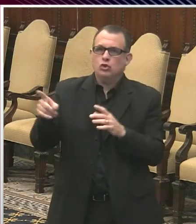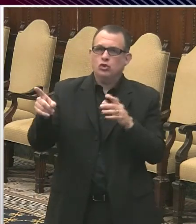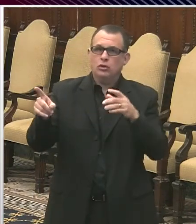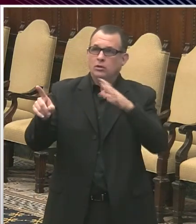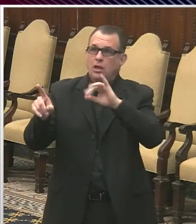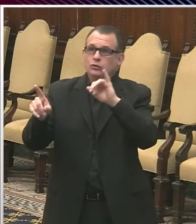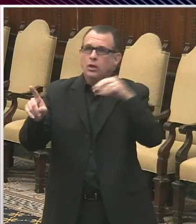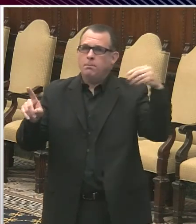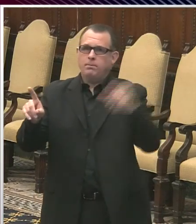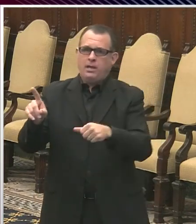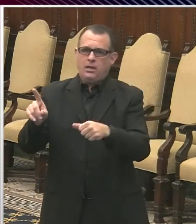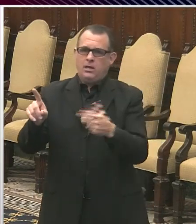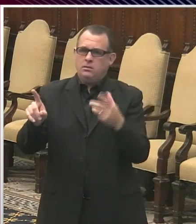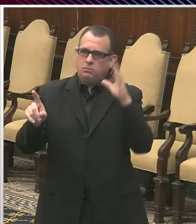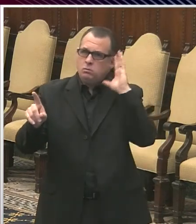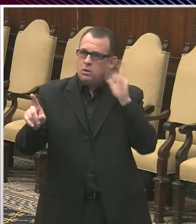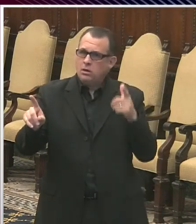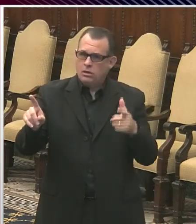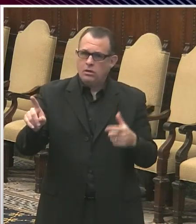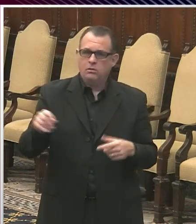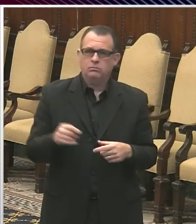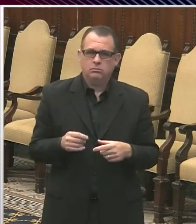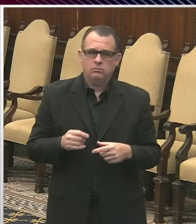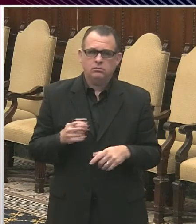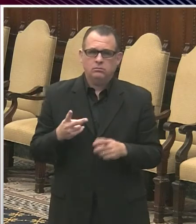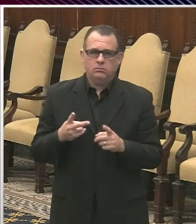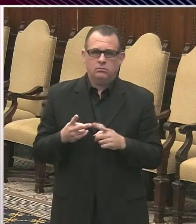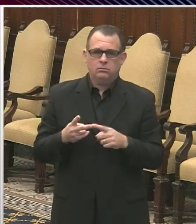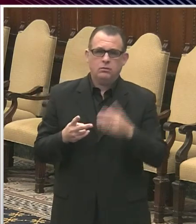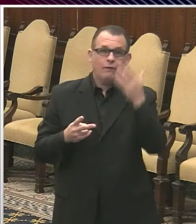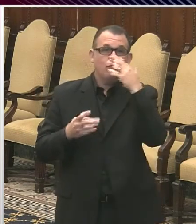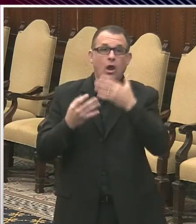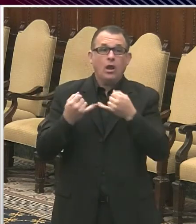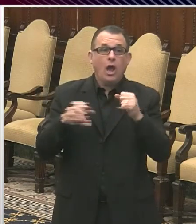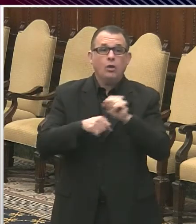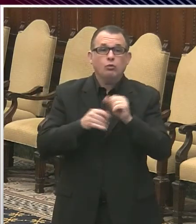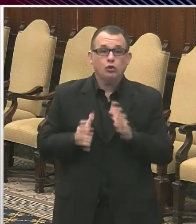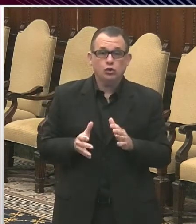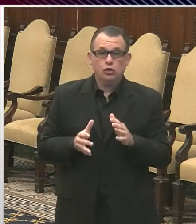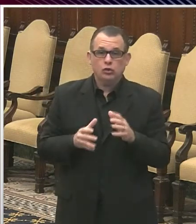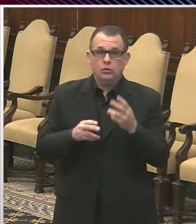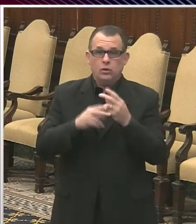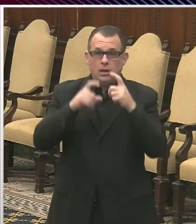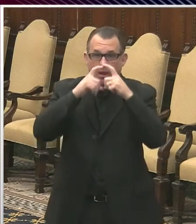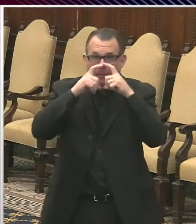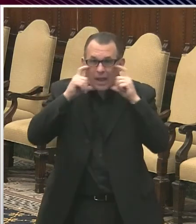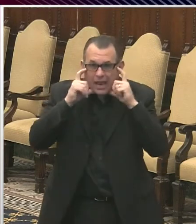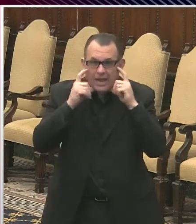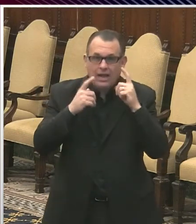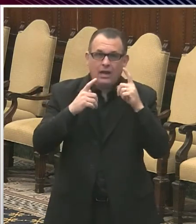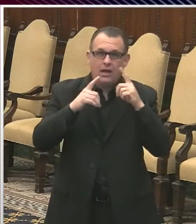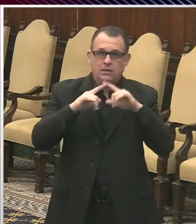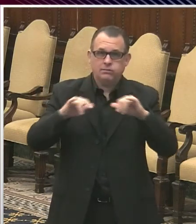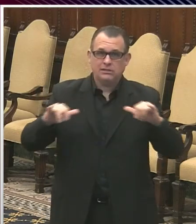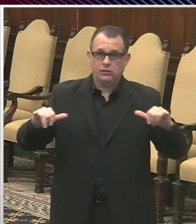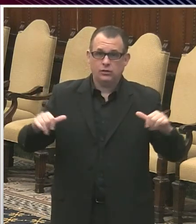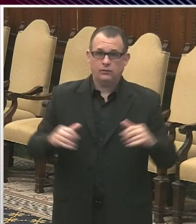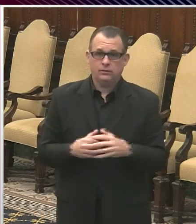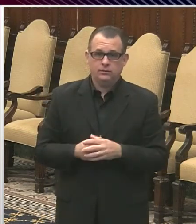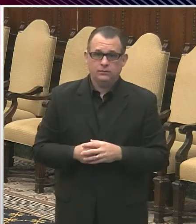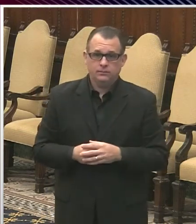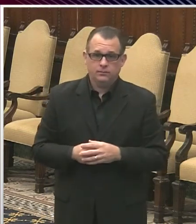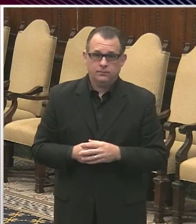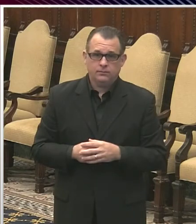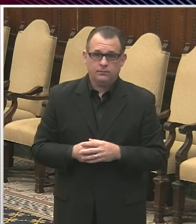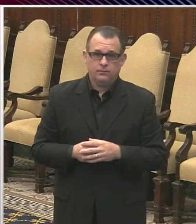Gotcha. And then when you said the frontline workers and masks, I need some clarity on that. Do you mean that